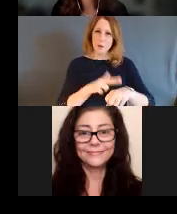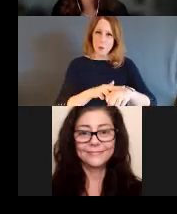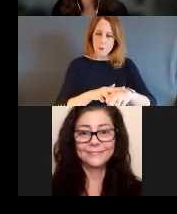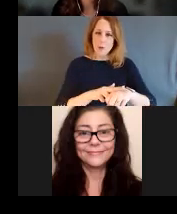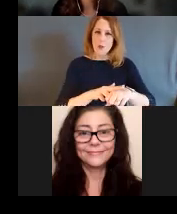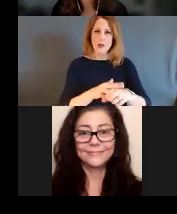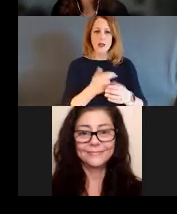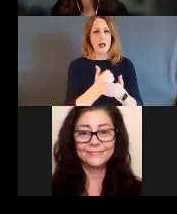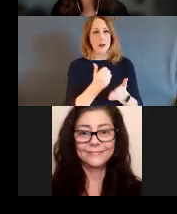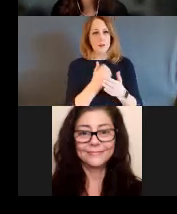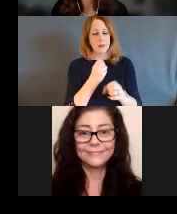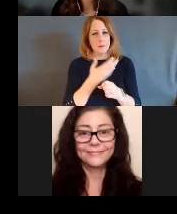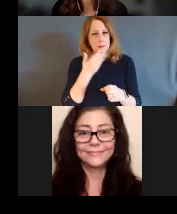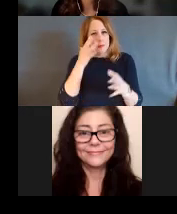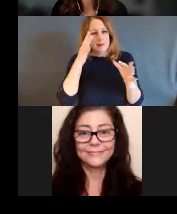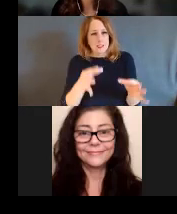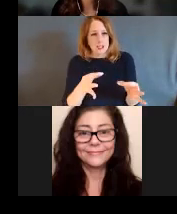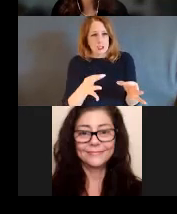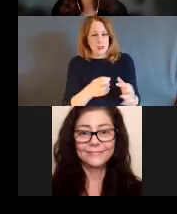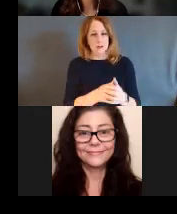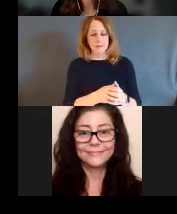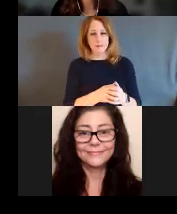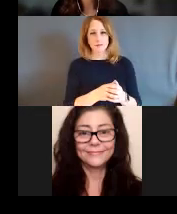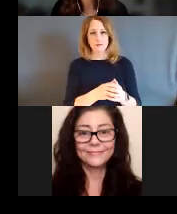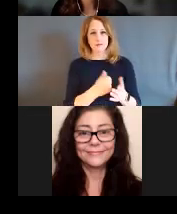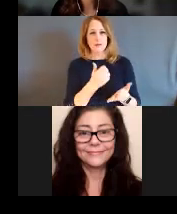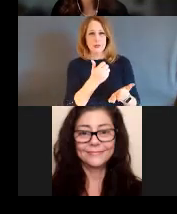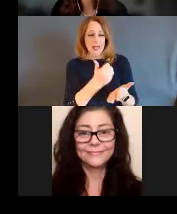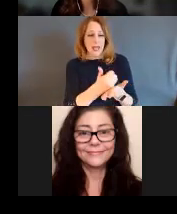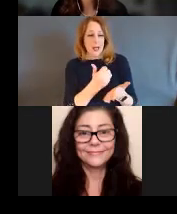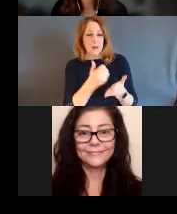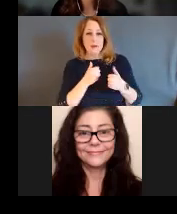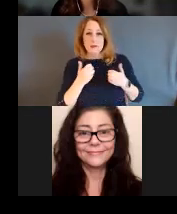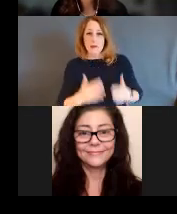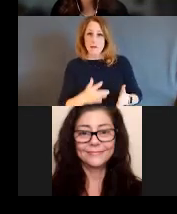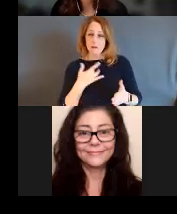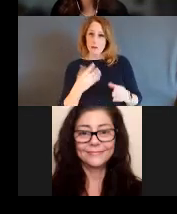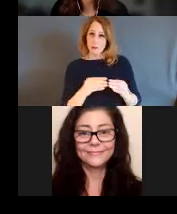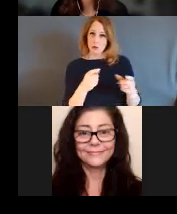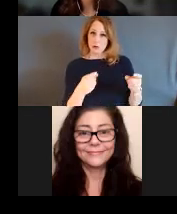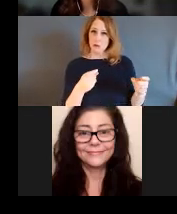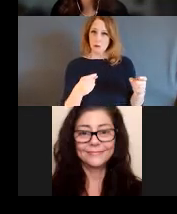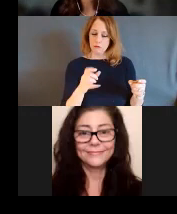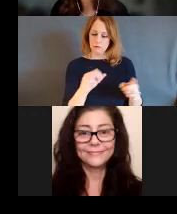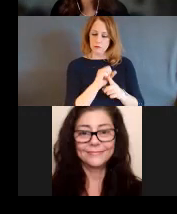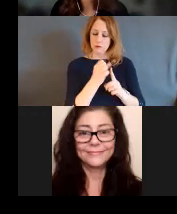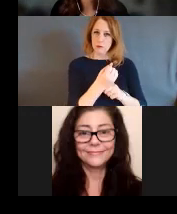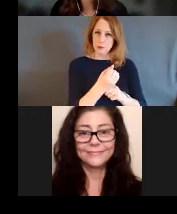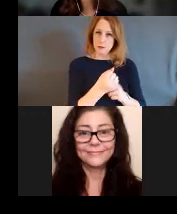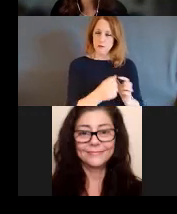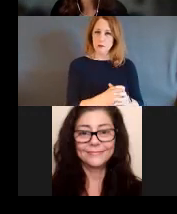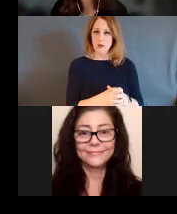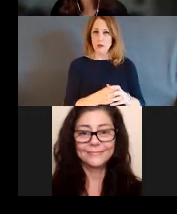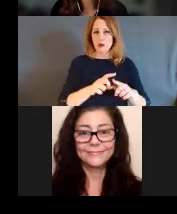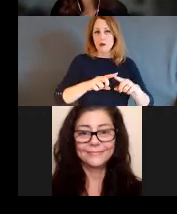for themselves? Are you restoring the survivor's sense of control in the situation? Are you relying on the survivor's